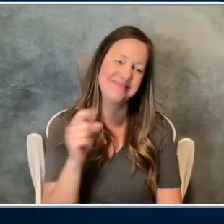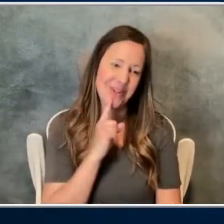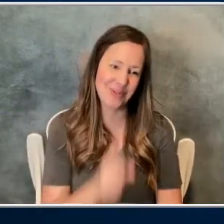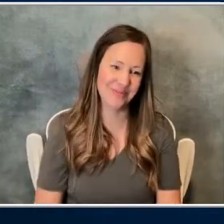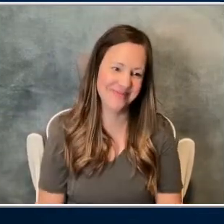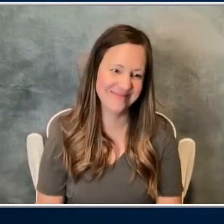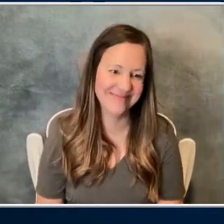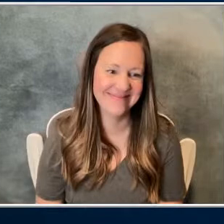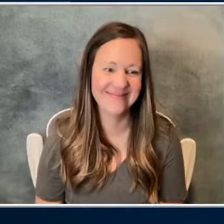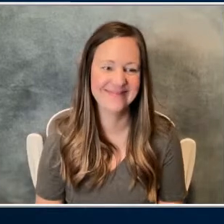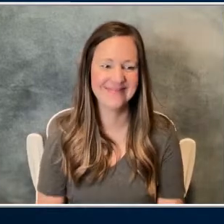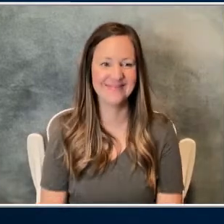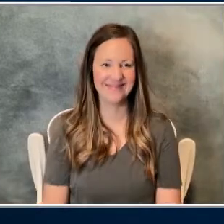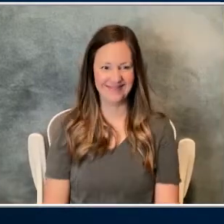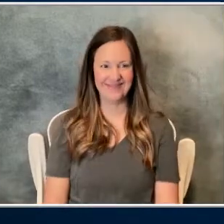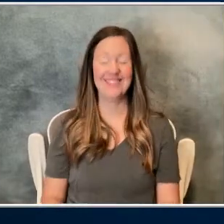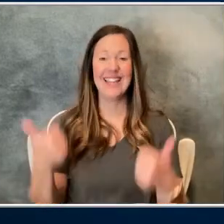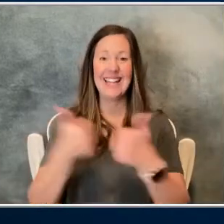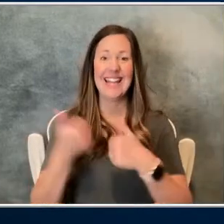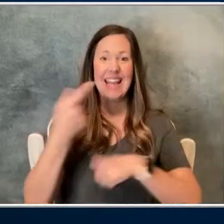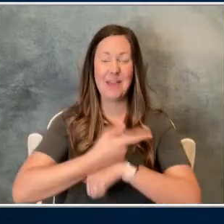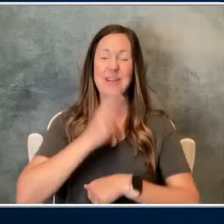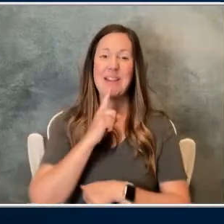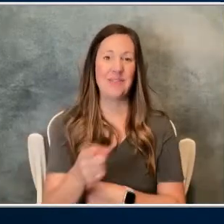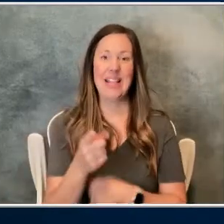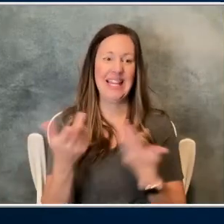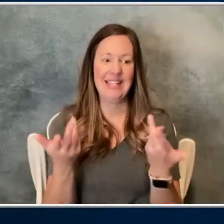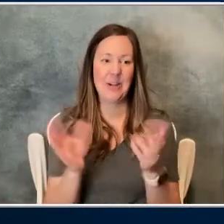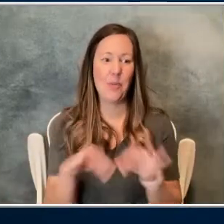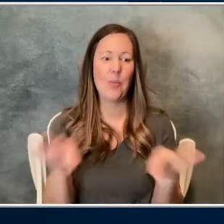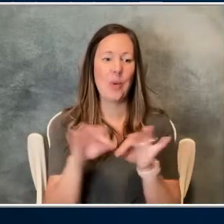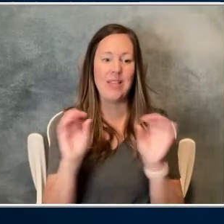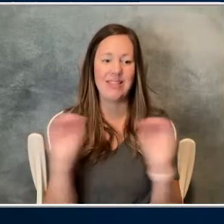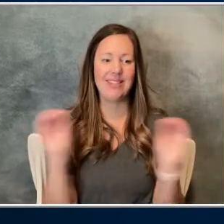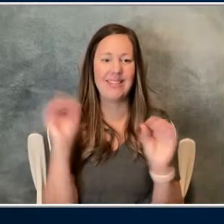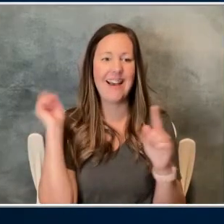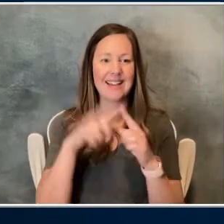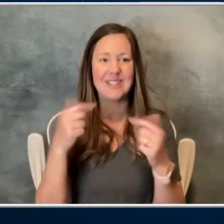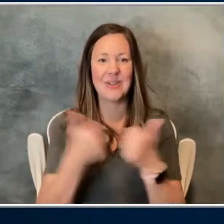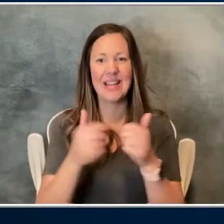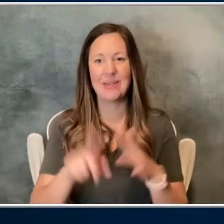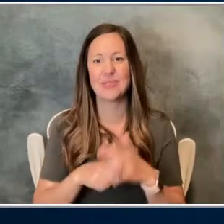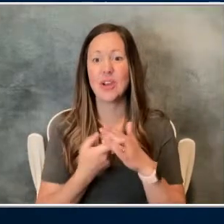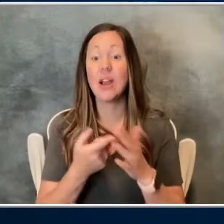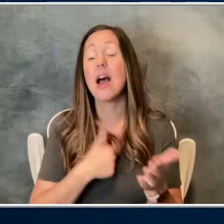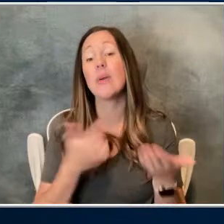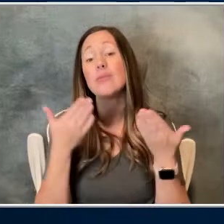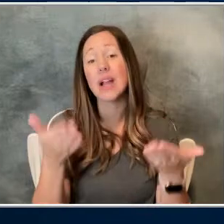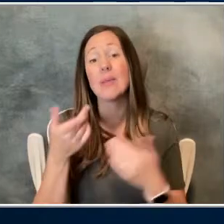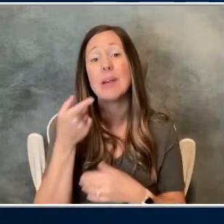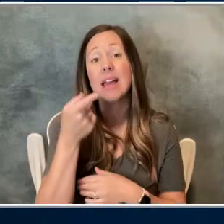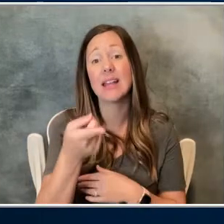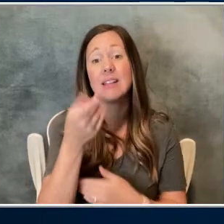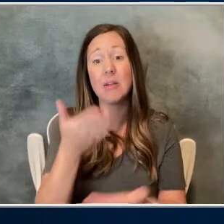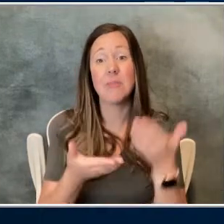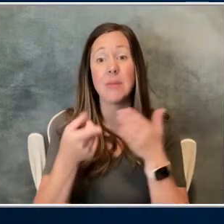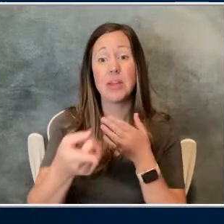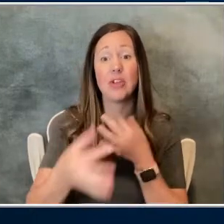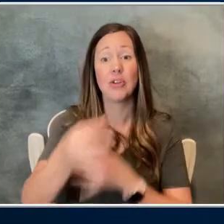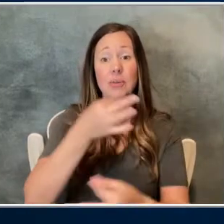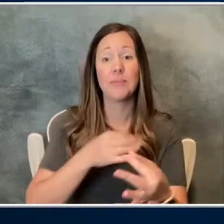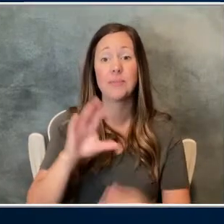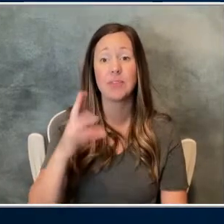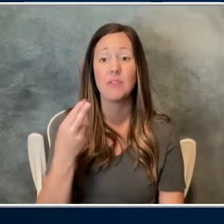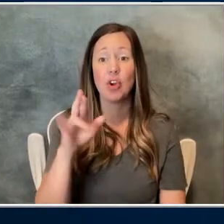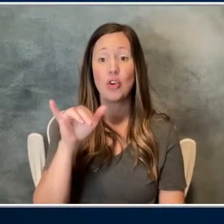day, I'll be worthless until the game starts. You know, I would recommend, you know, you step in for Chris Jones while they're doing the